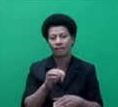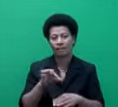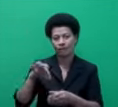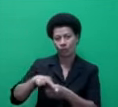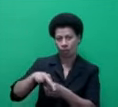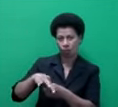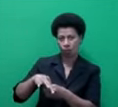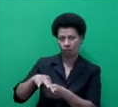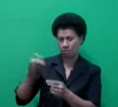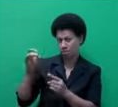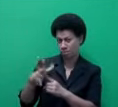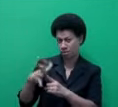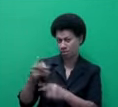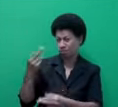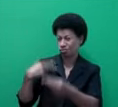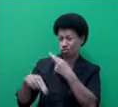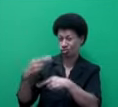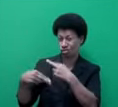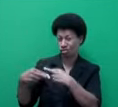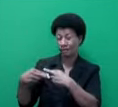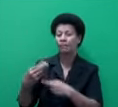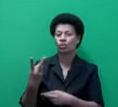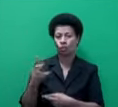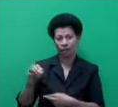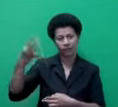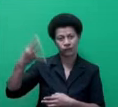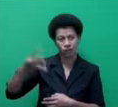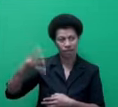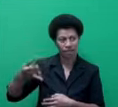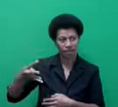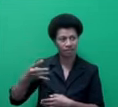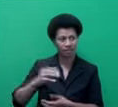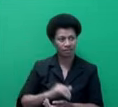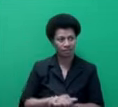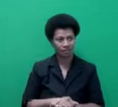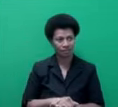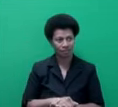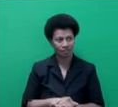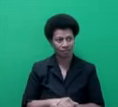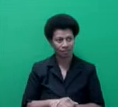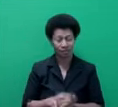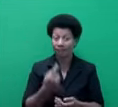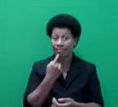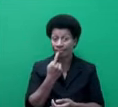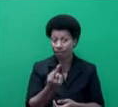elections in the history of this country was the 2014 election. Thank God they're not on this side. And I'll tell you why.